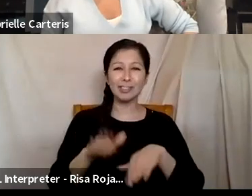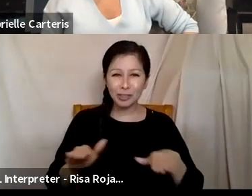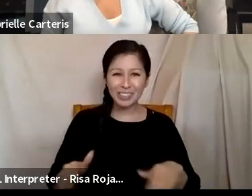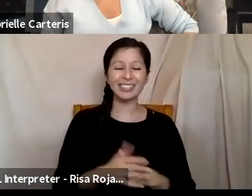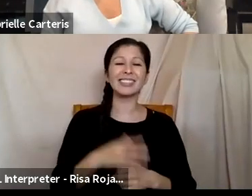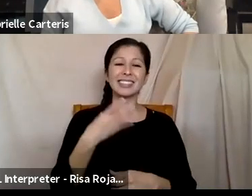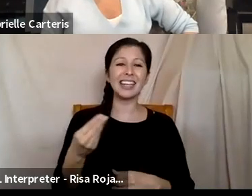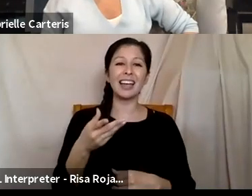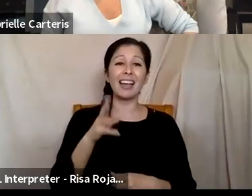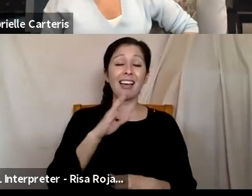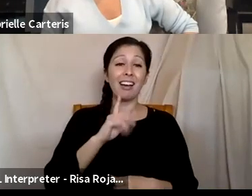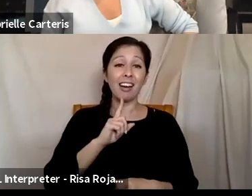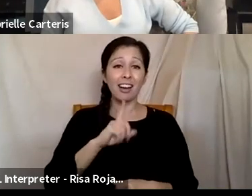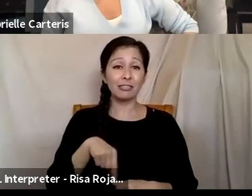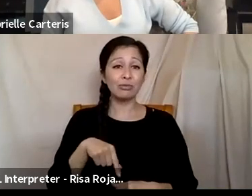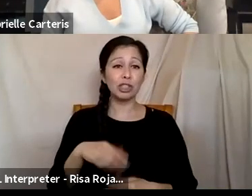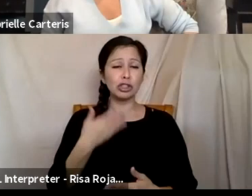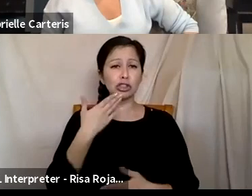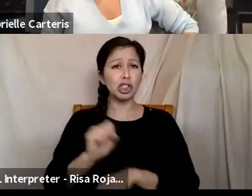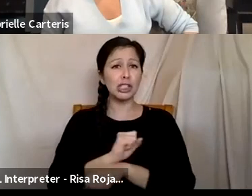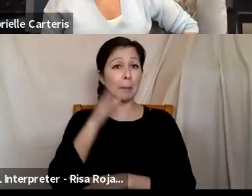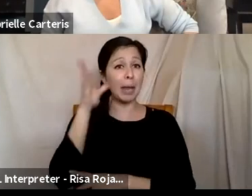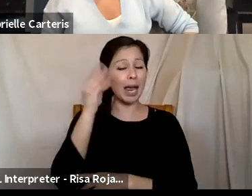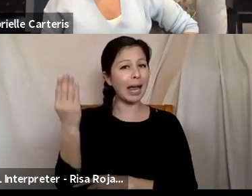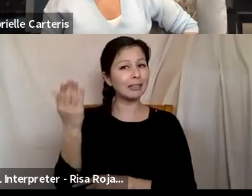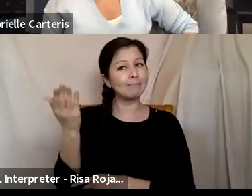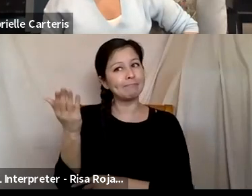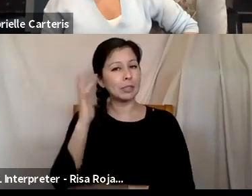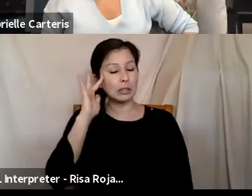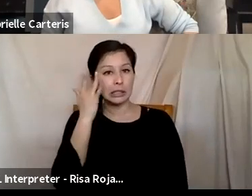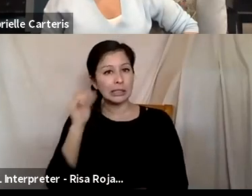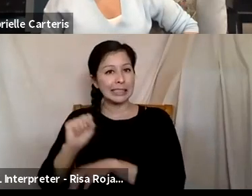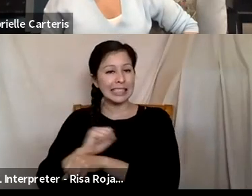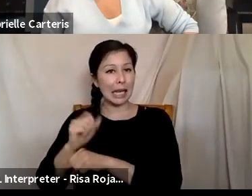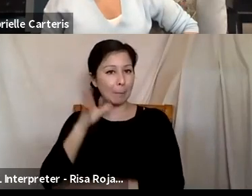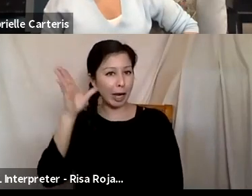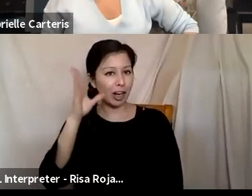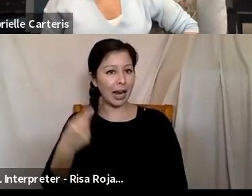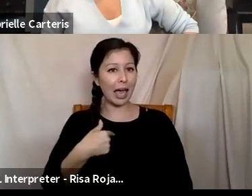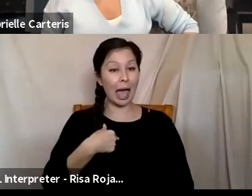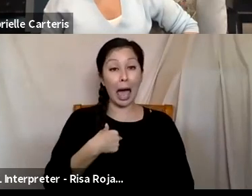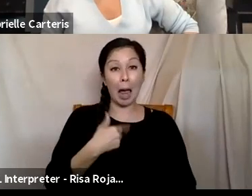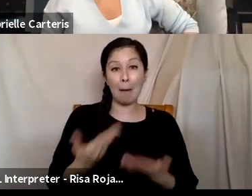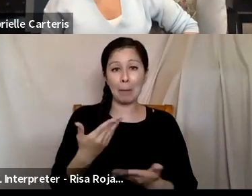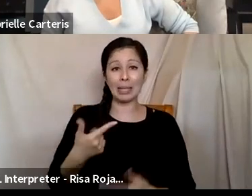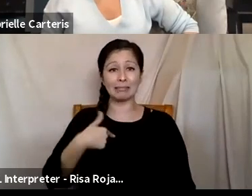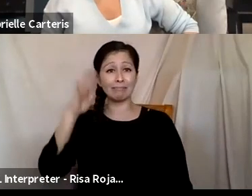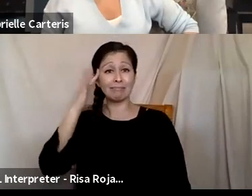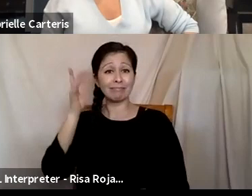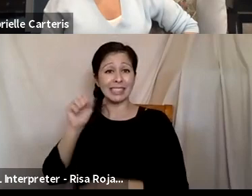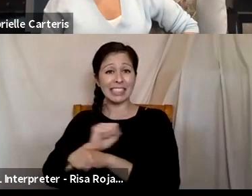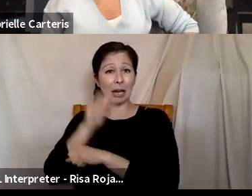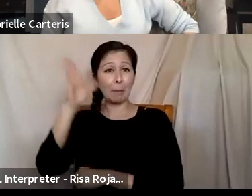children, and there are good stage parents and annoying stage parents, and I might fall into that category for all I